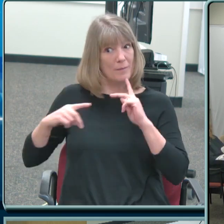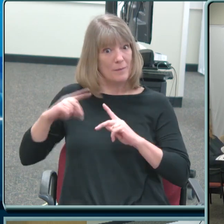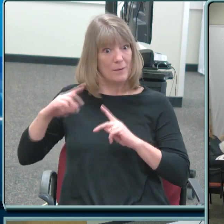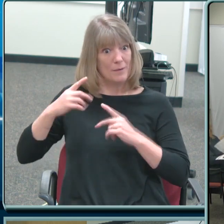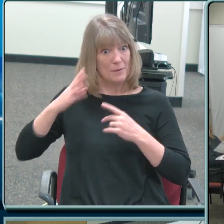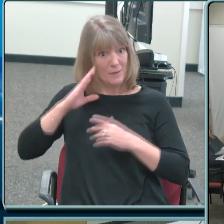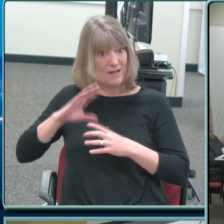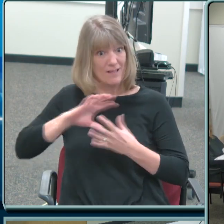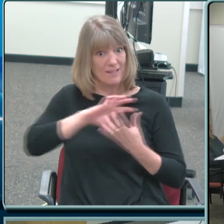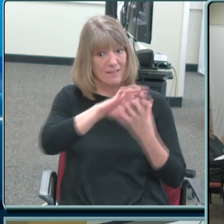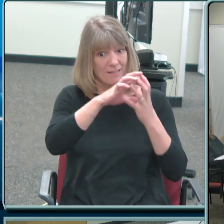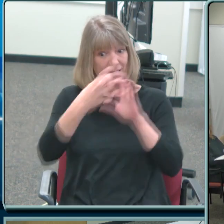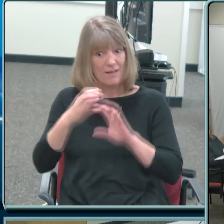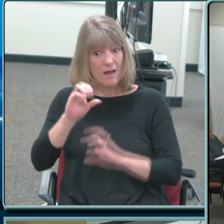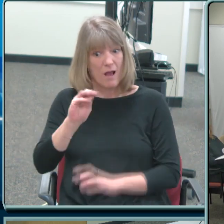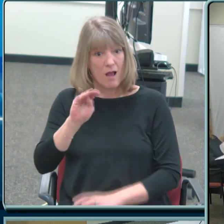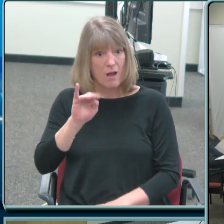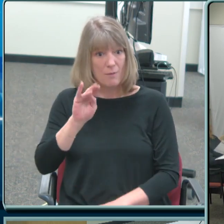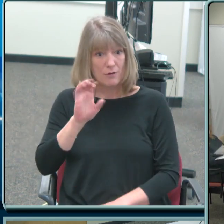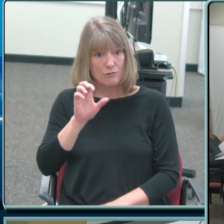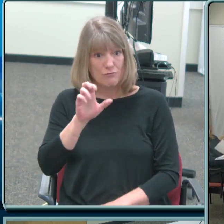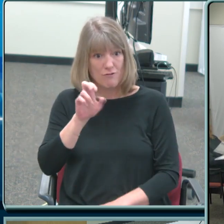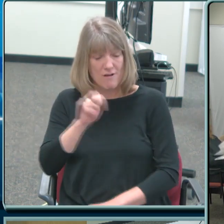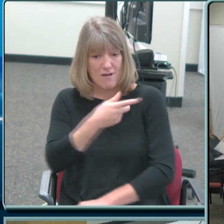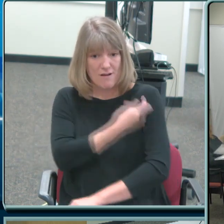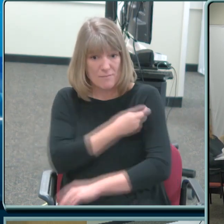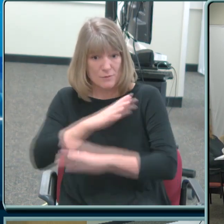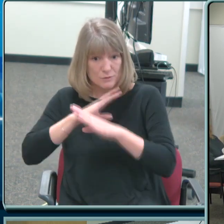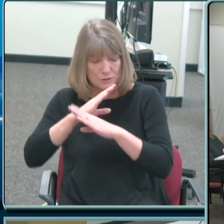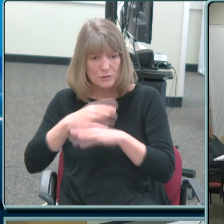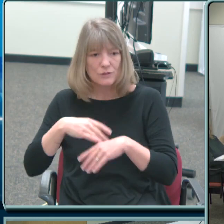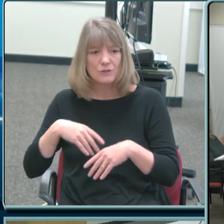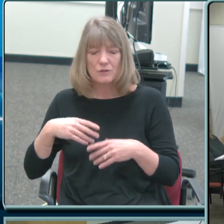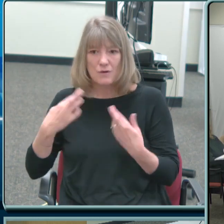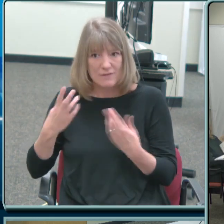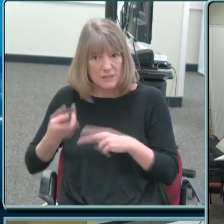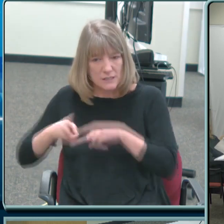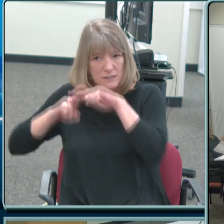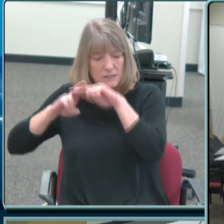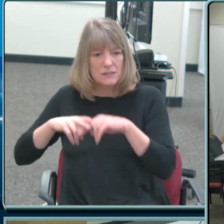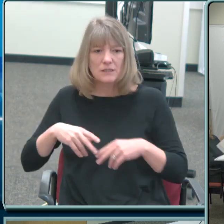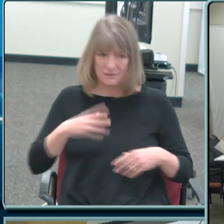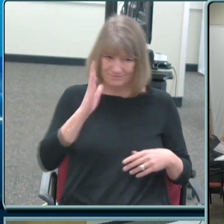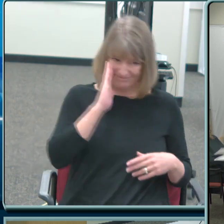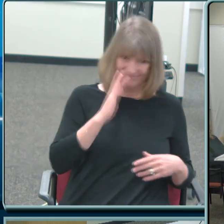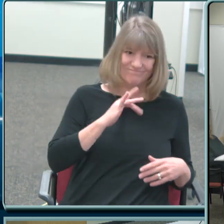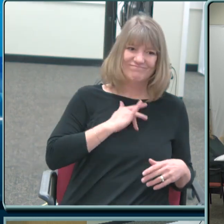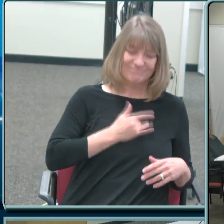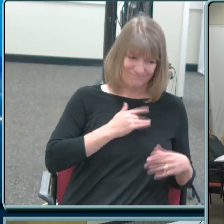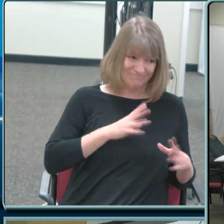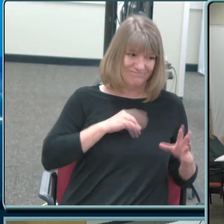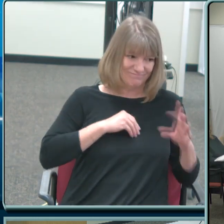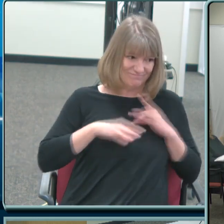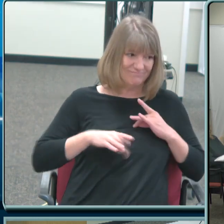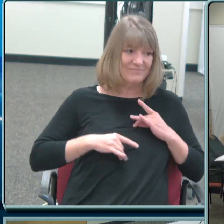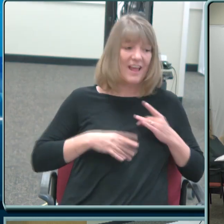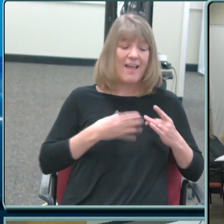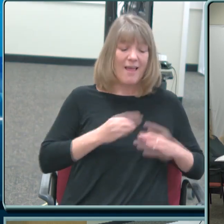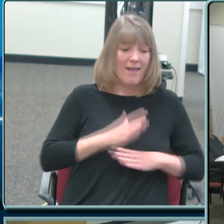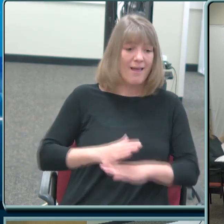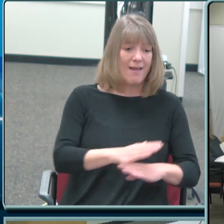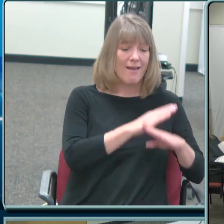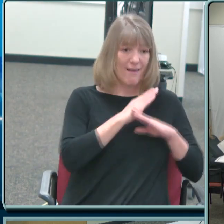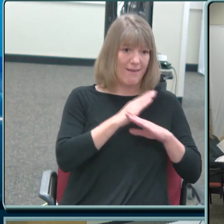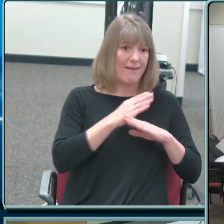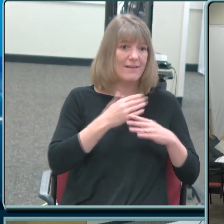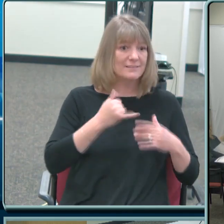their Omicron bivalent booster. We know that people are still getting infections, and we have some natural immunity. So we still know that this is